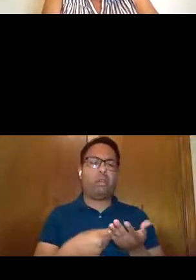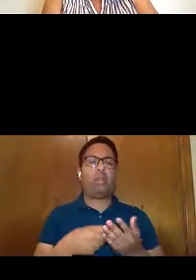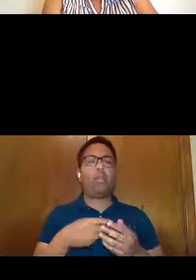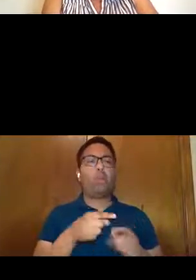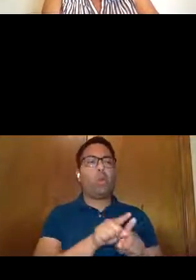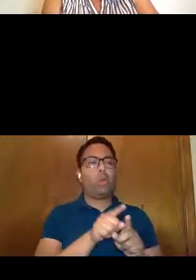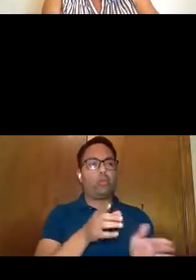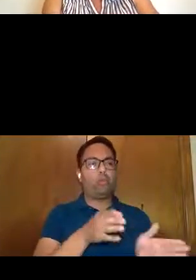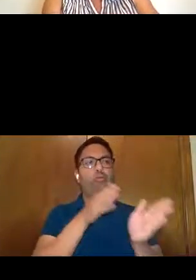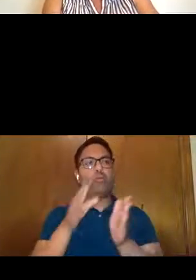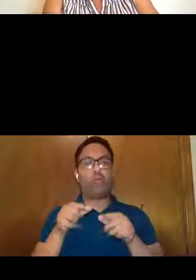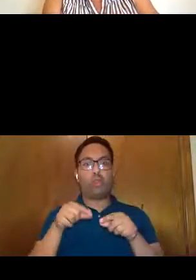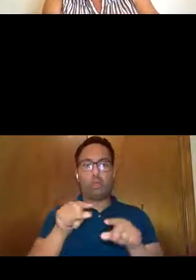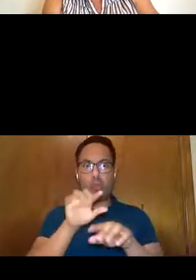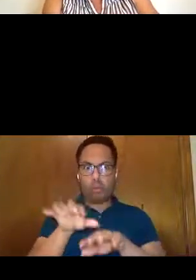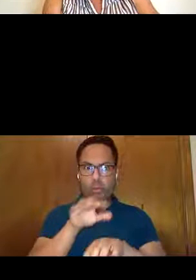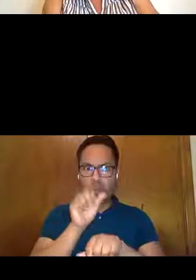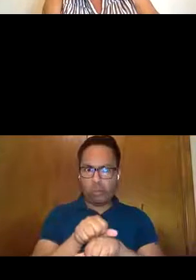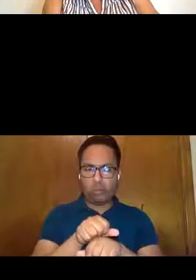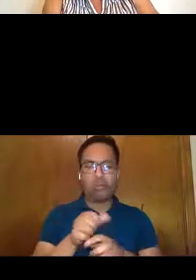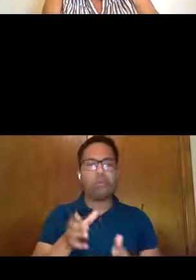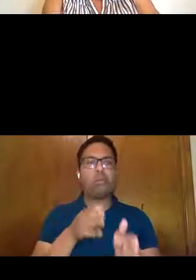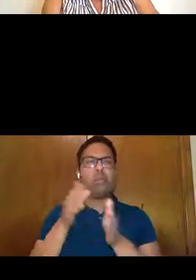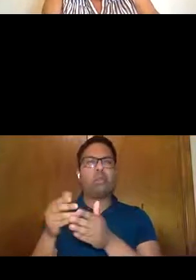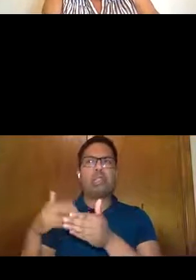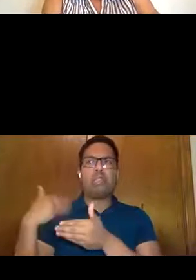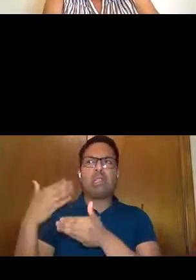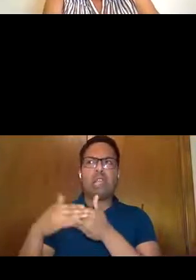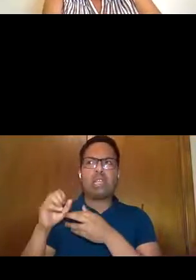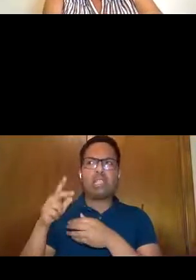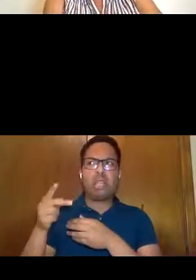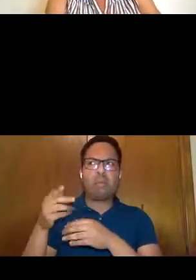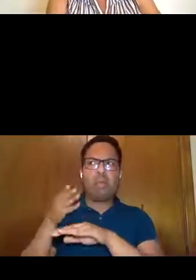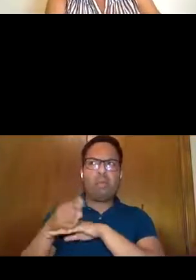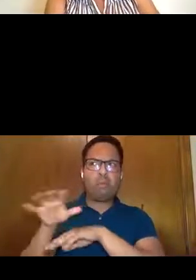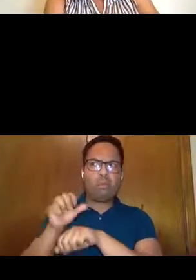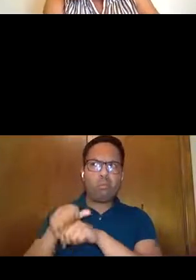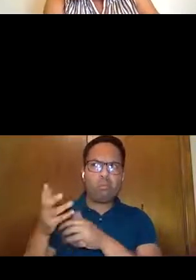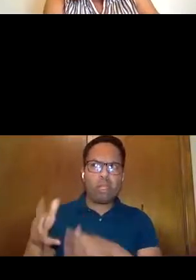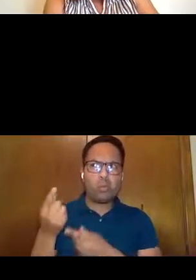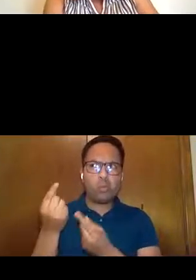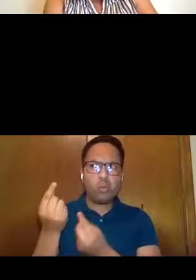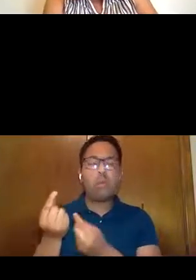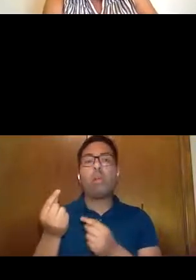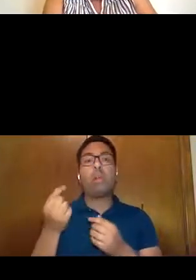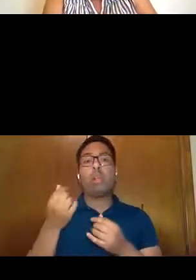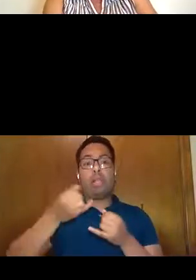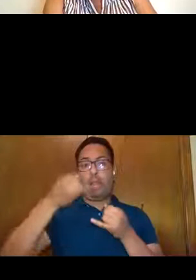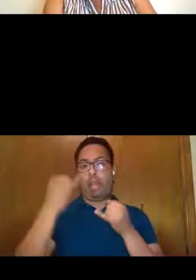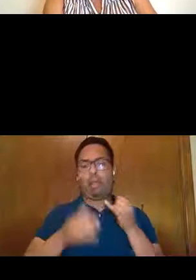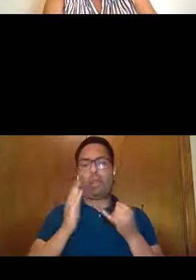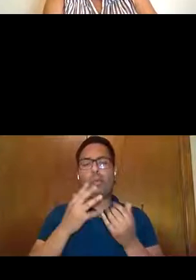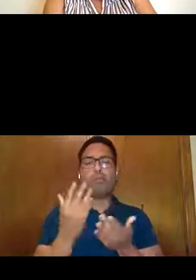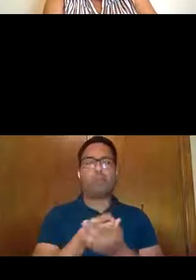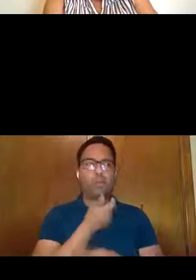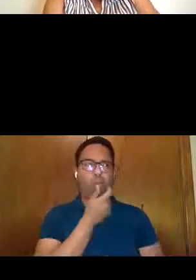visit, next steps and after the visit. And then finally, we'll watch some fun videos with some bloopers of